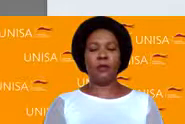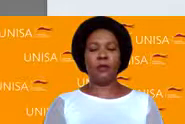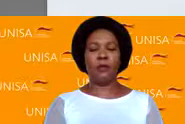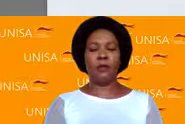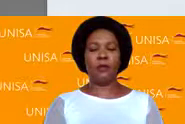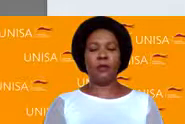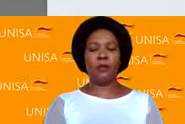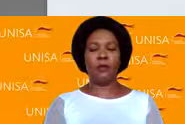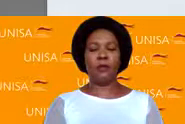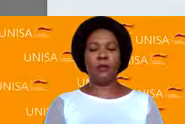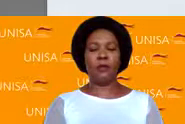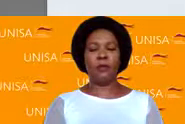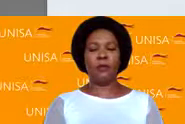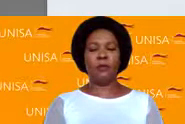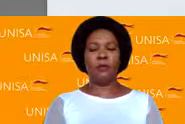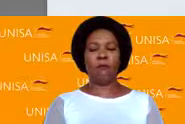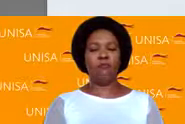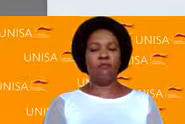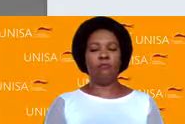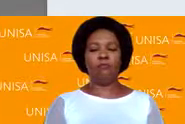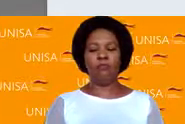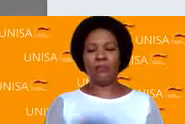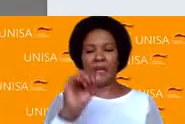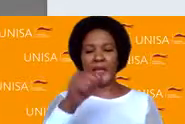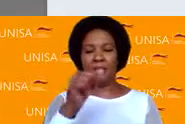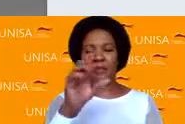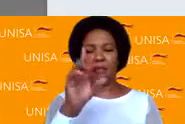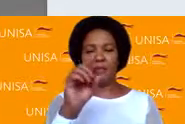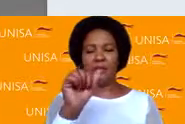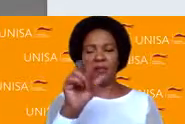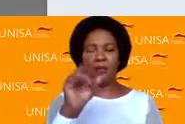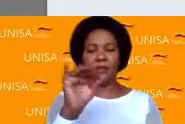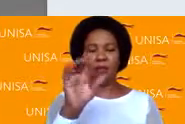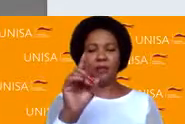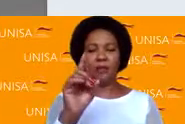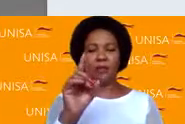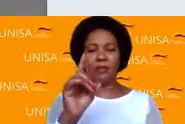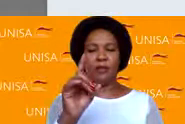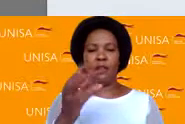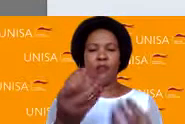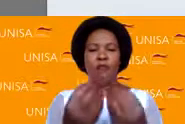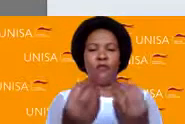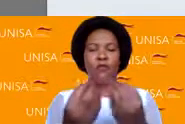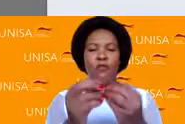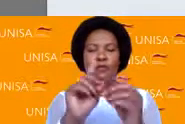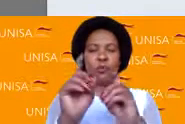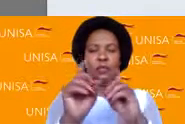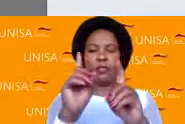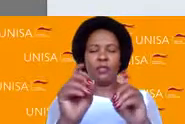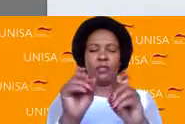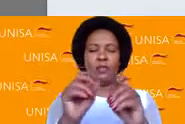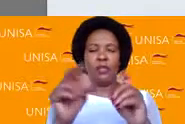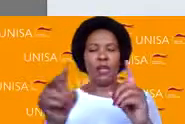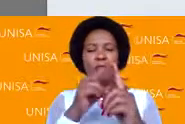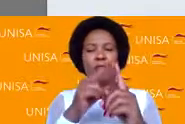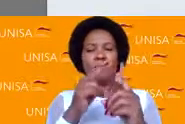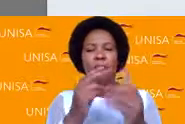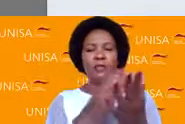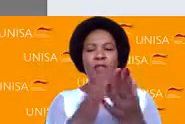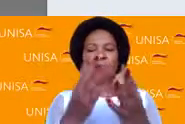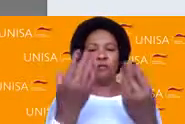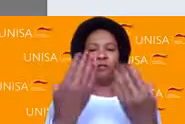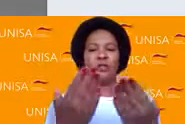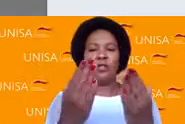myUnisa, yes, David. Yes, there's quite a few questions coming in, but I do see colleagues and even a few students